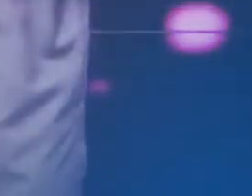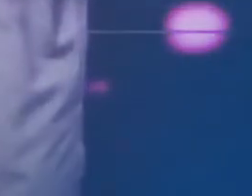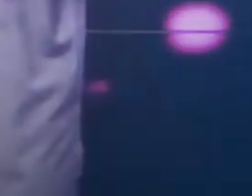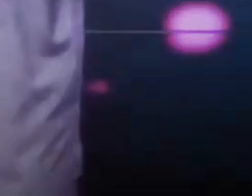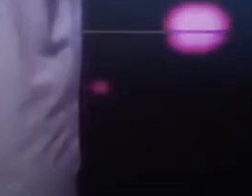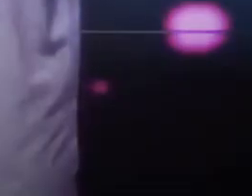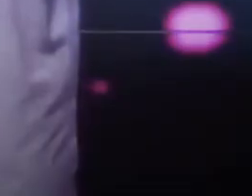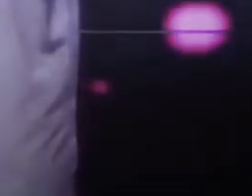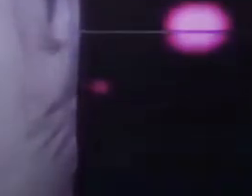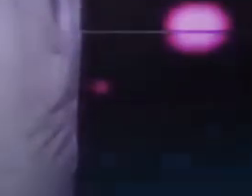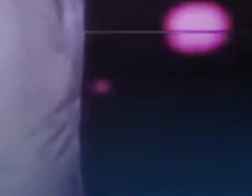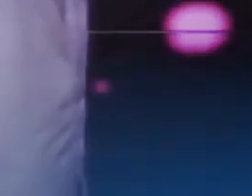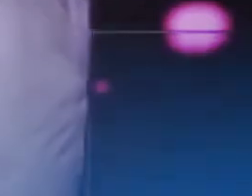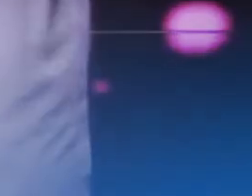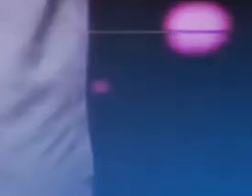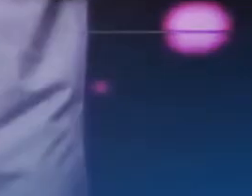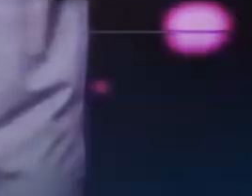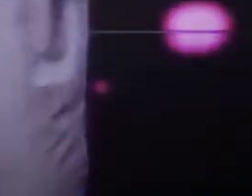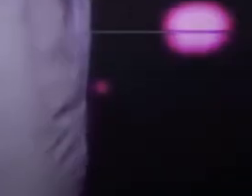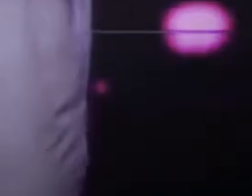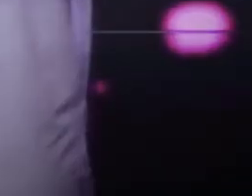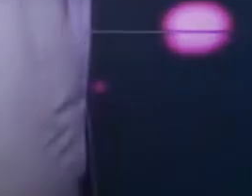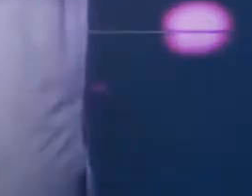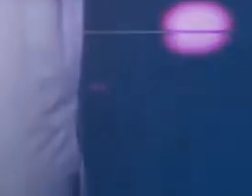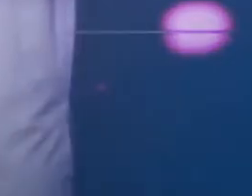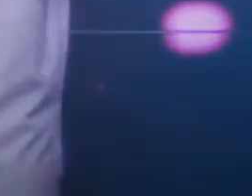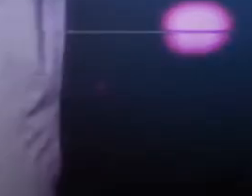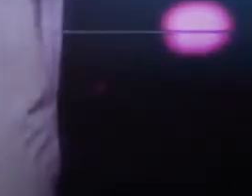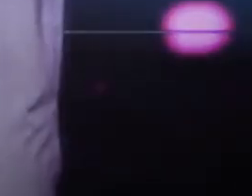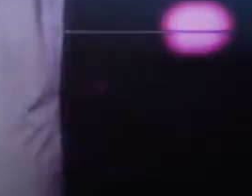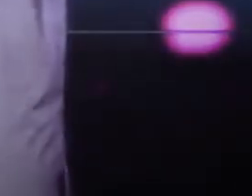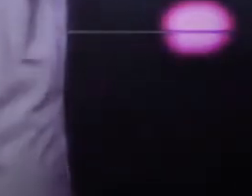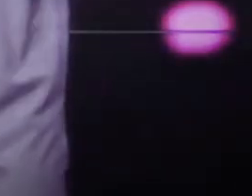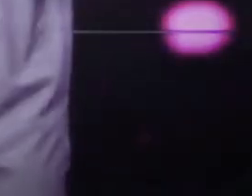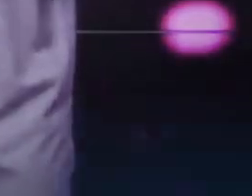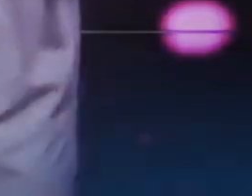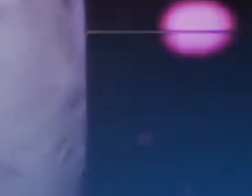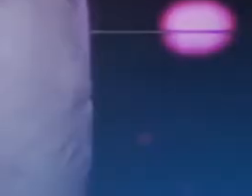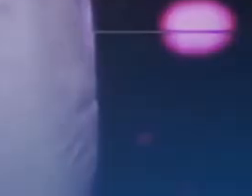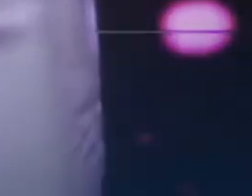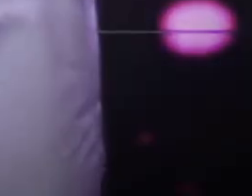the schools, so I'll talk to my friends. I'll go to the north.